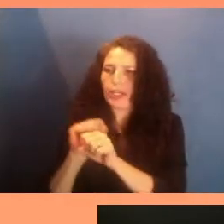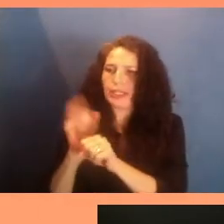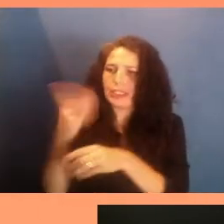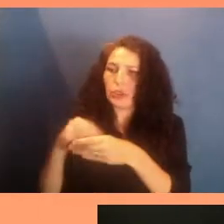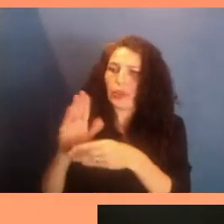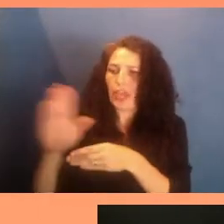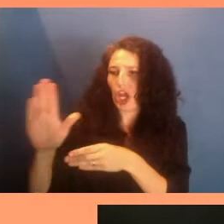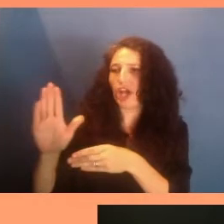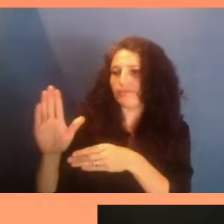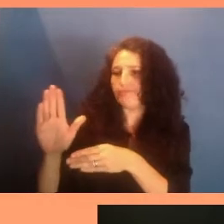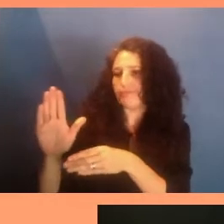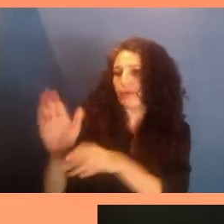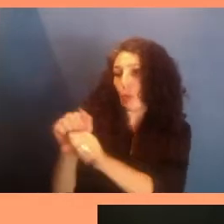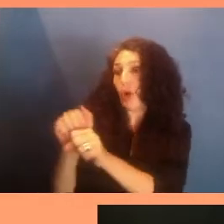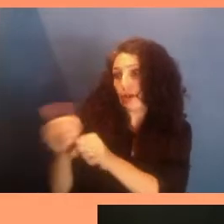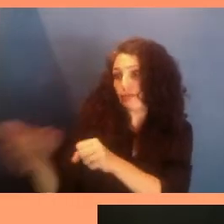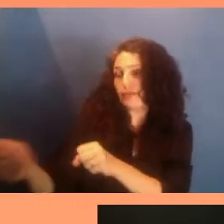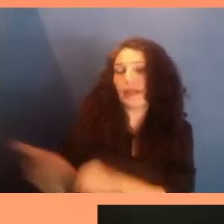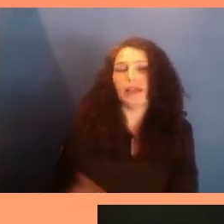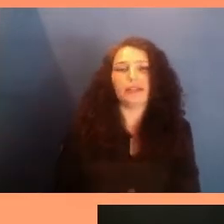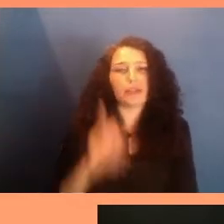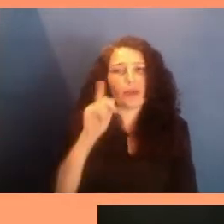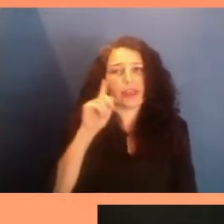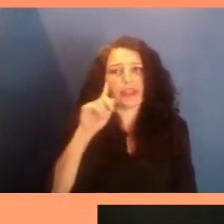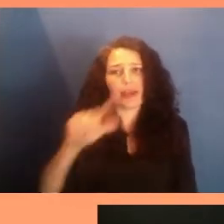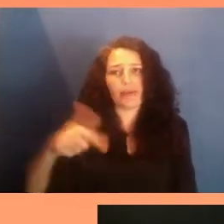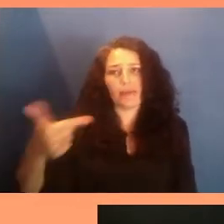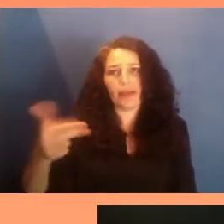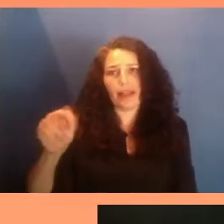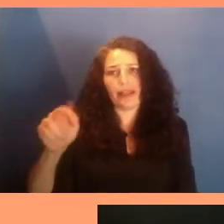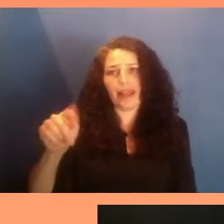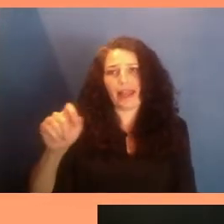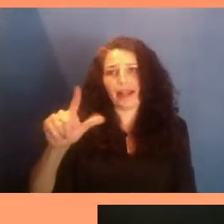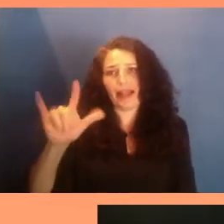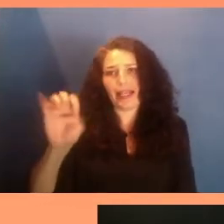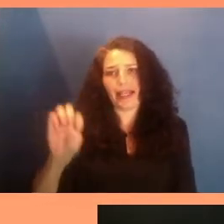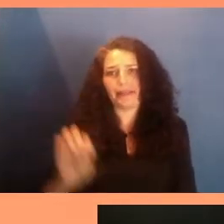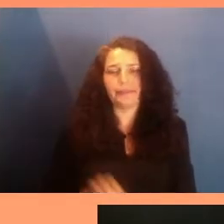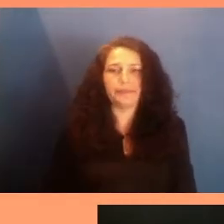so I think that's all my piece, and I'd love to pass it over to Natalie.